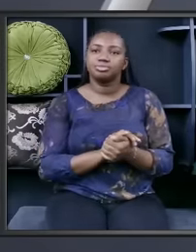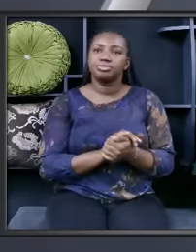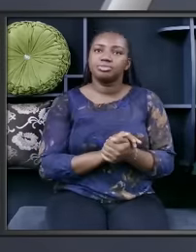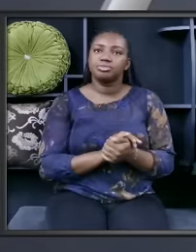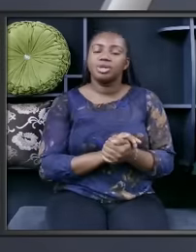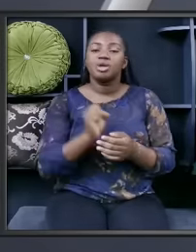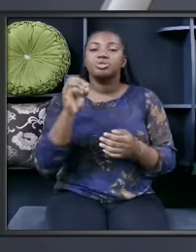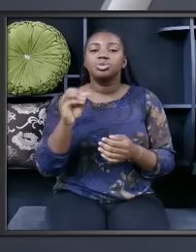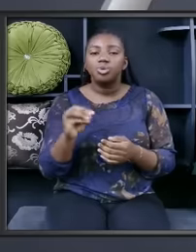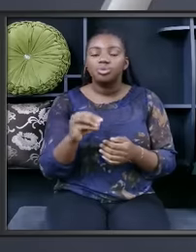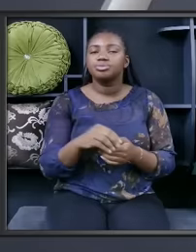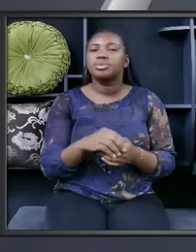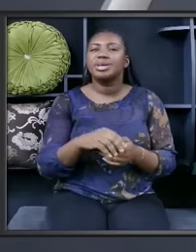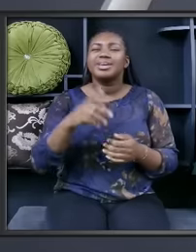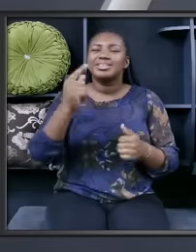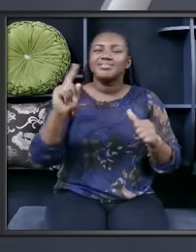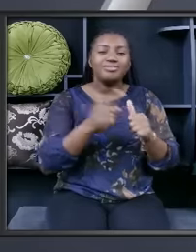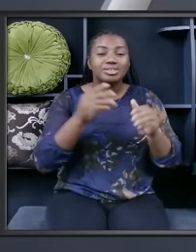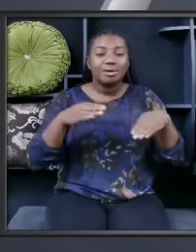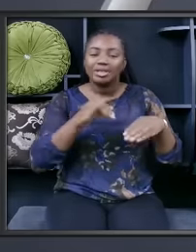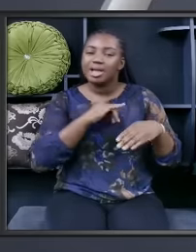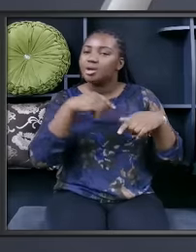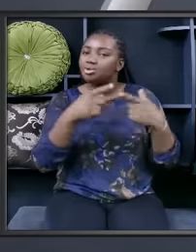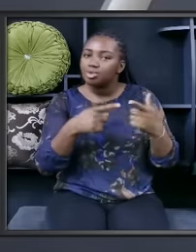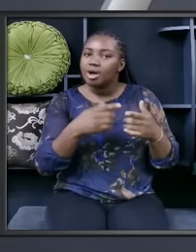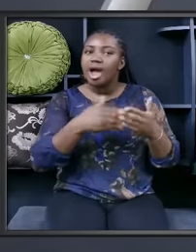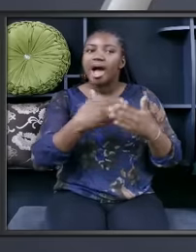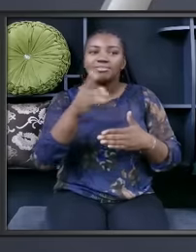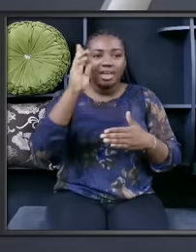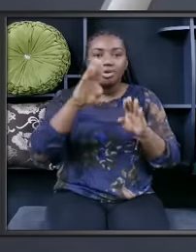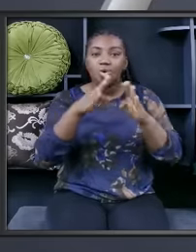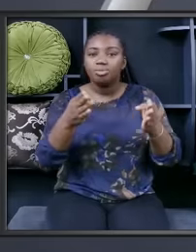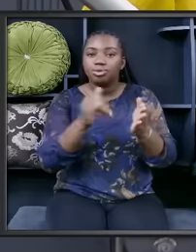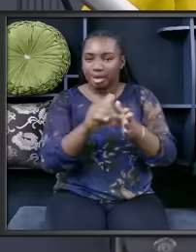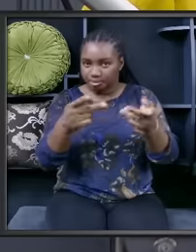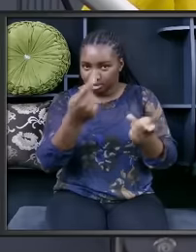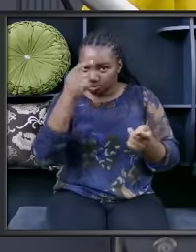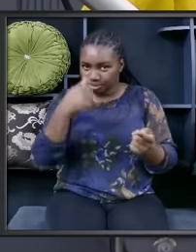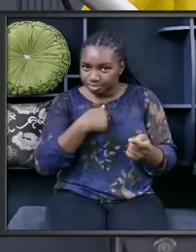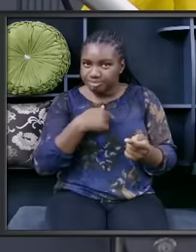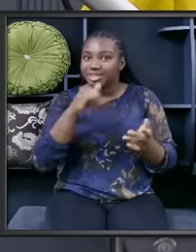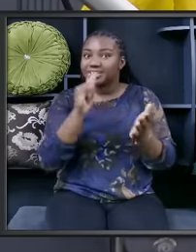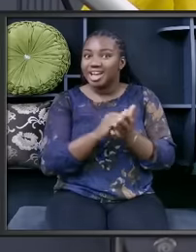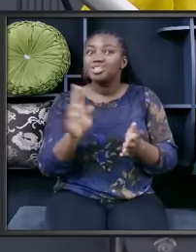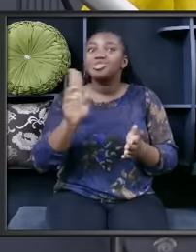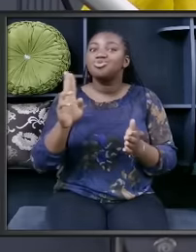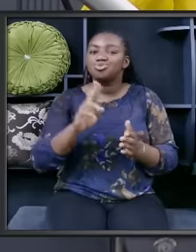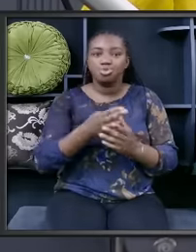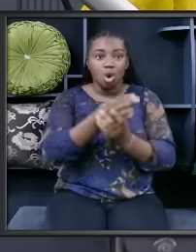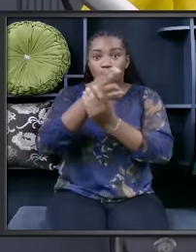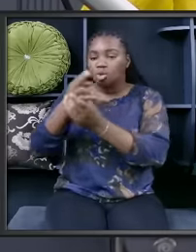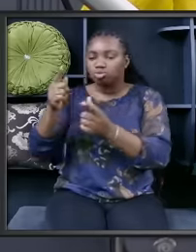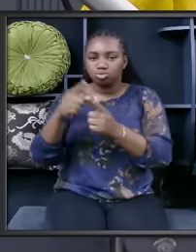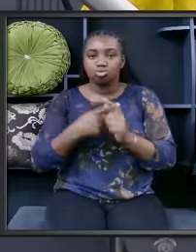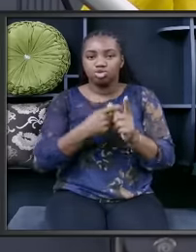So now I call the first market where I go. After he opened that place for me, now he carry gun chase me. The